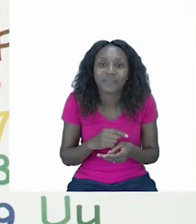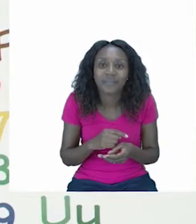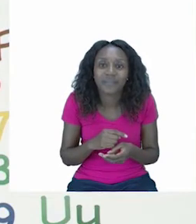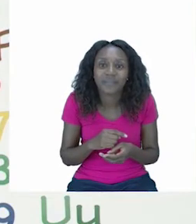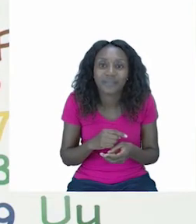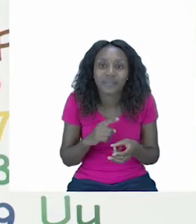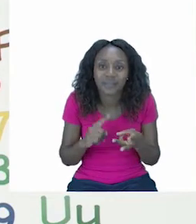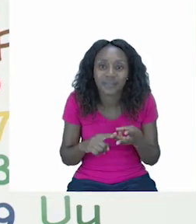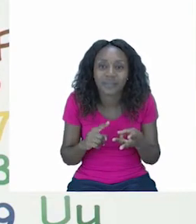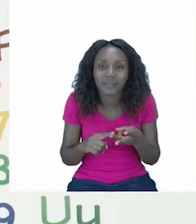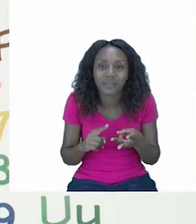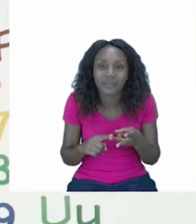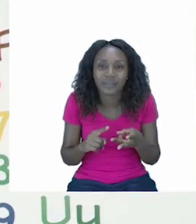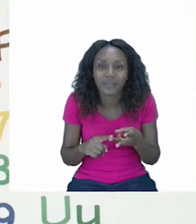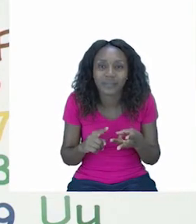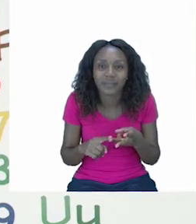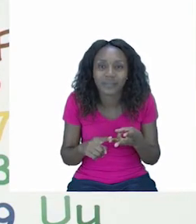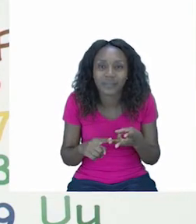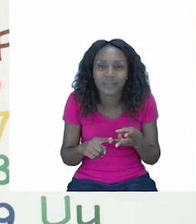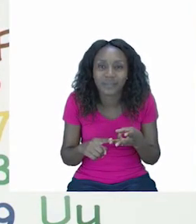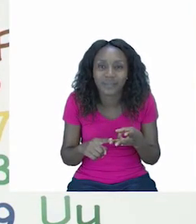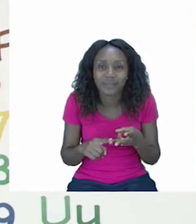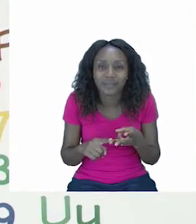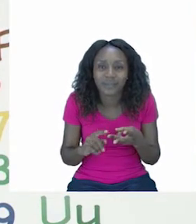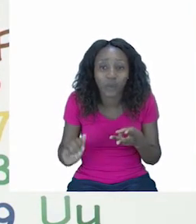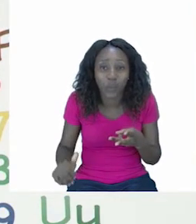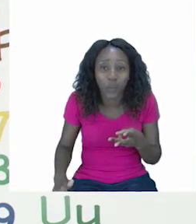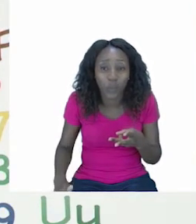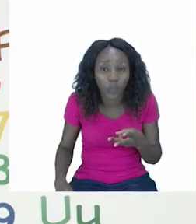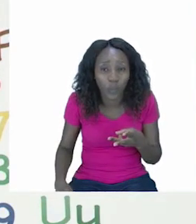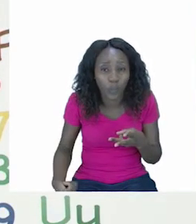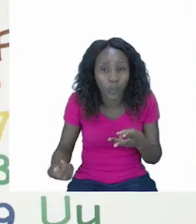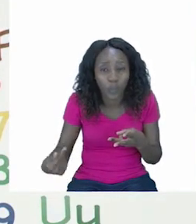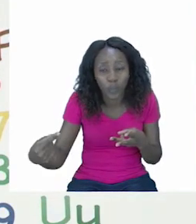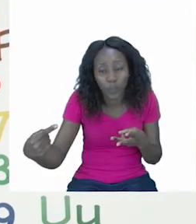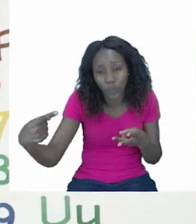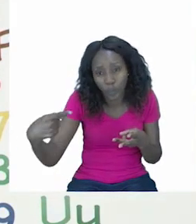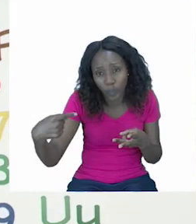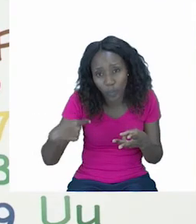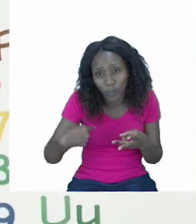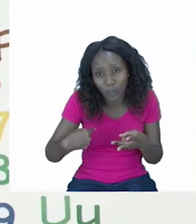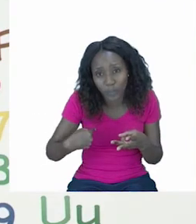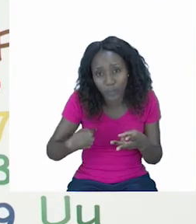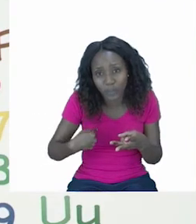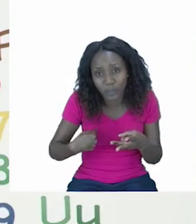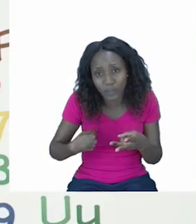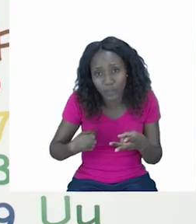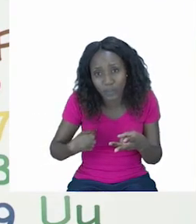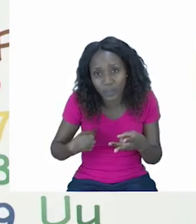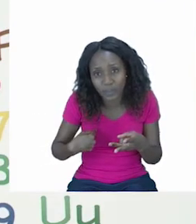then, if it is a boy, we both point to him and say,